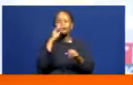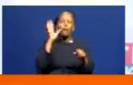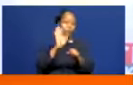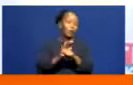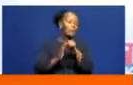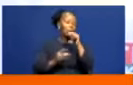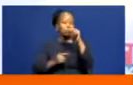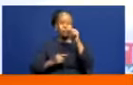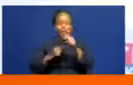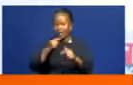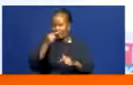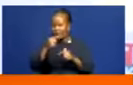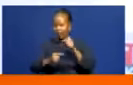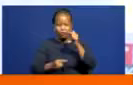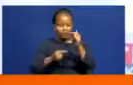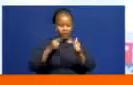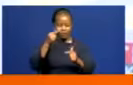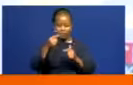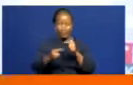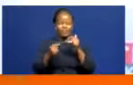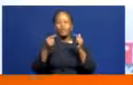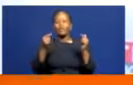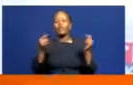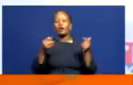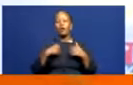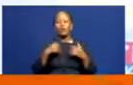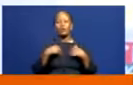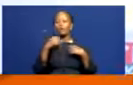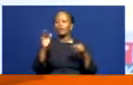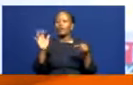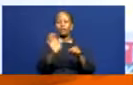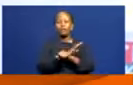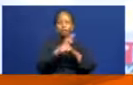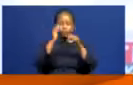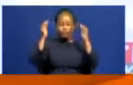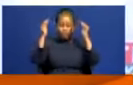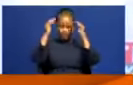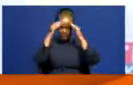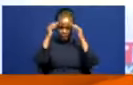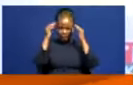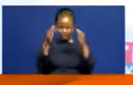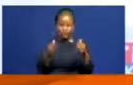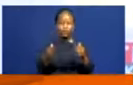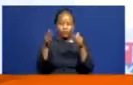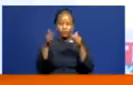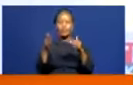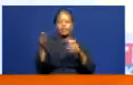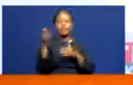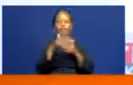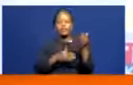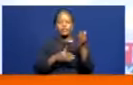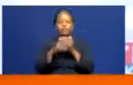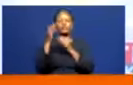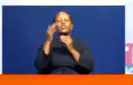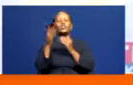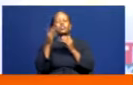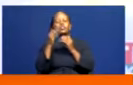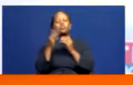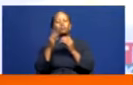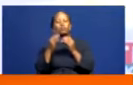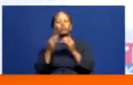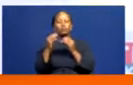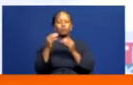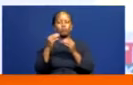torch with unwavering dedication in building upon the legacy you have